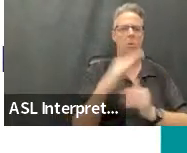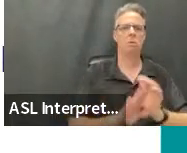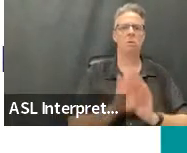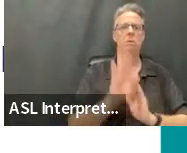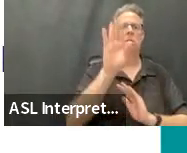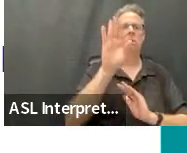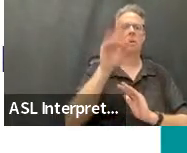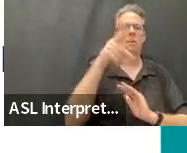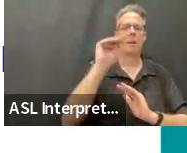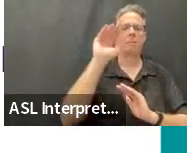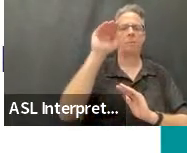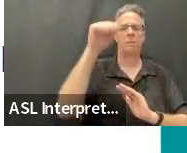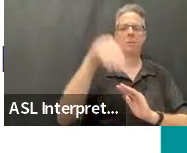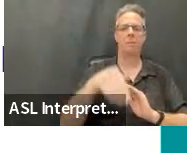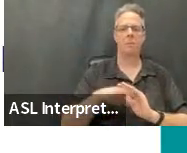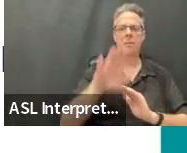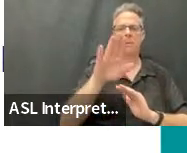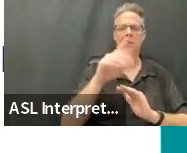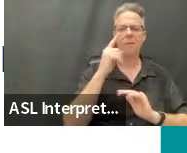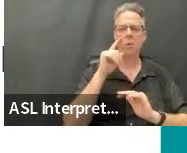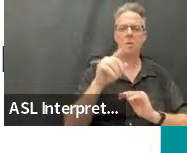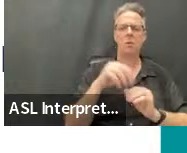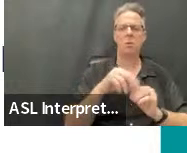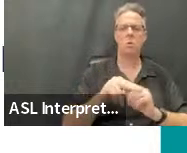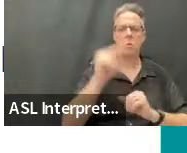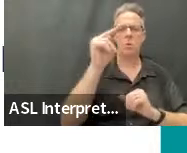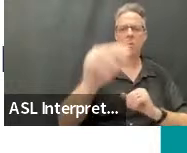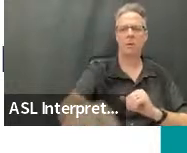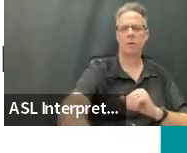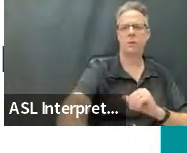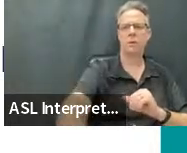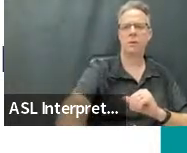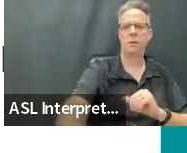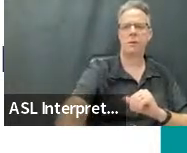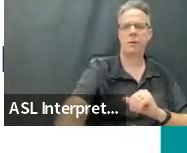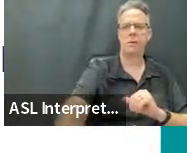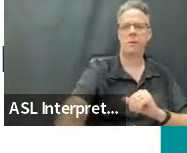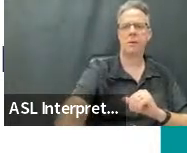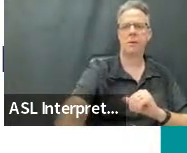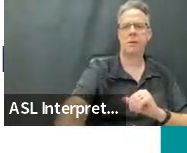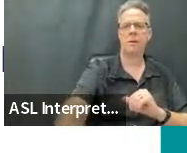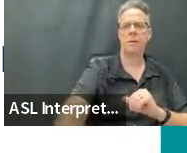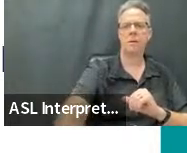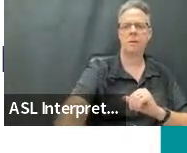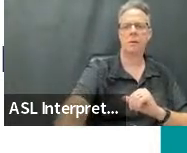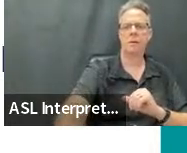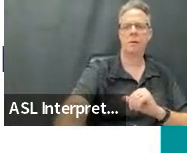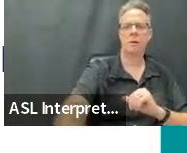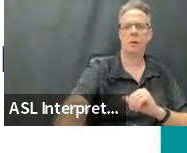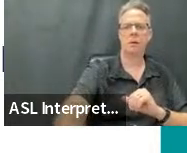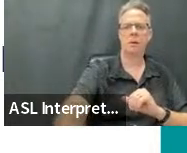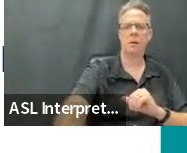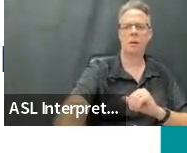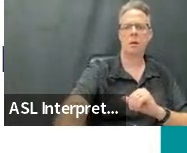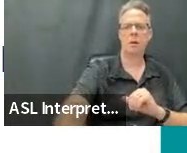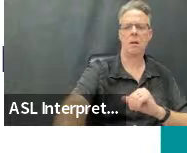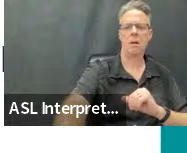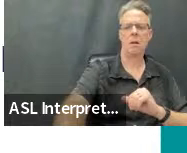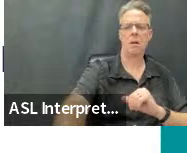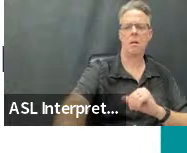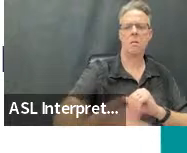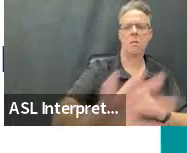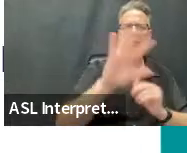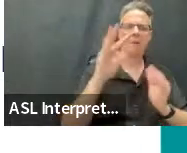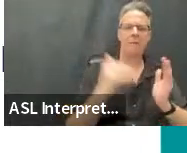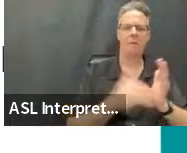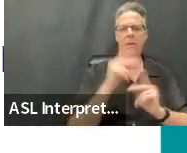peak is where the peak direction is in the northbound. It's right around about 5,000 kind of people an hour are traveling across